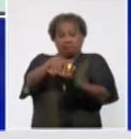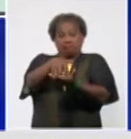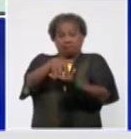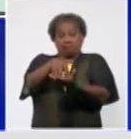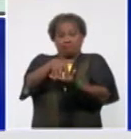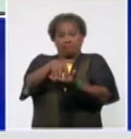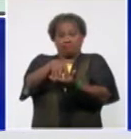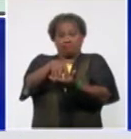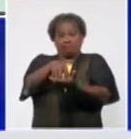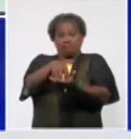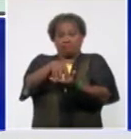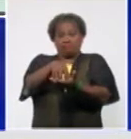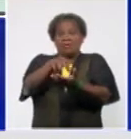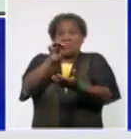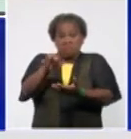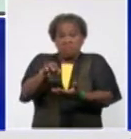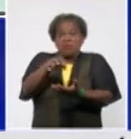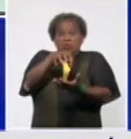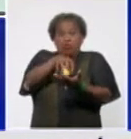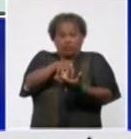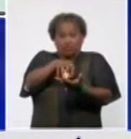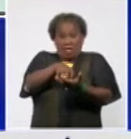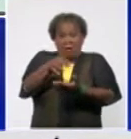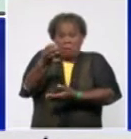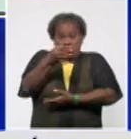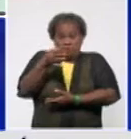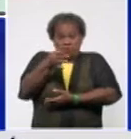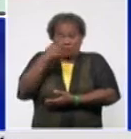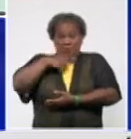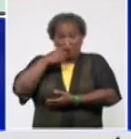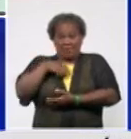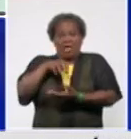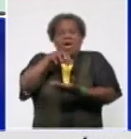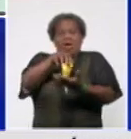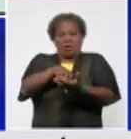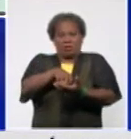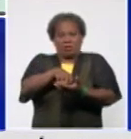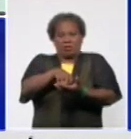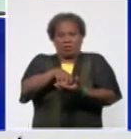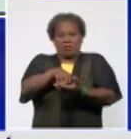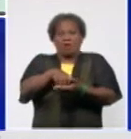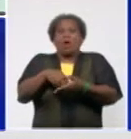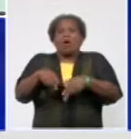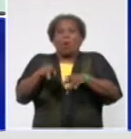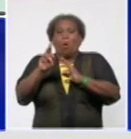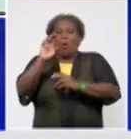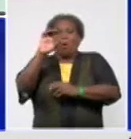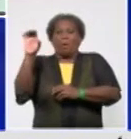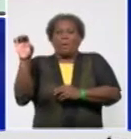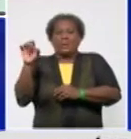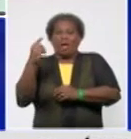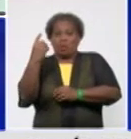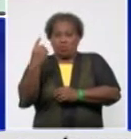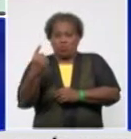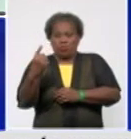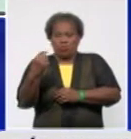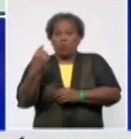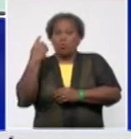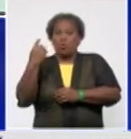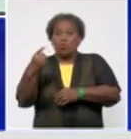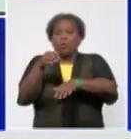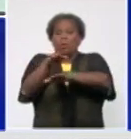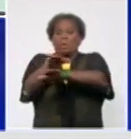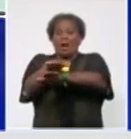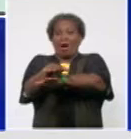color highlights the area where there are over 20 cases. The other colors represent areas with 10 to 20